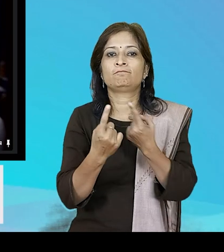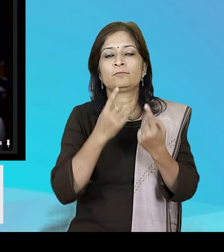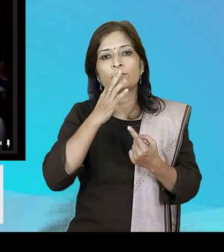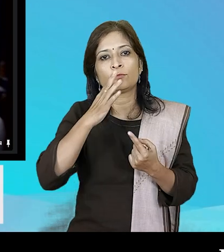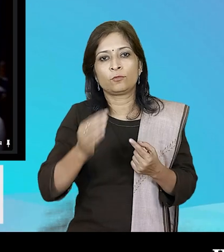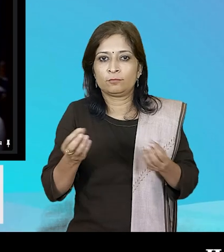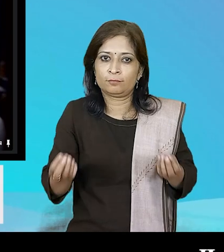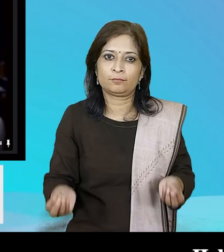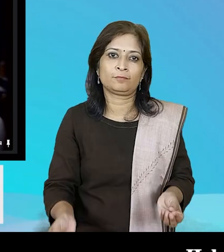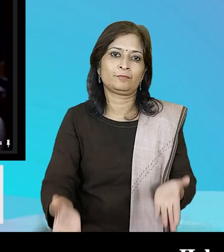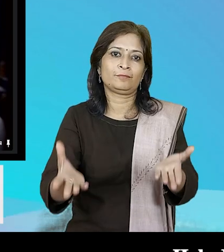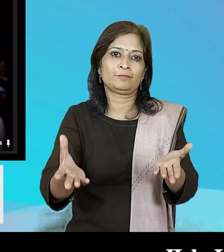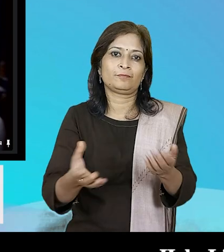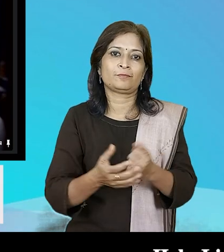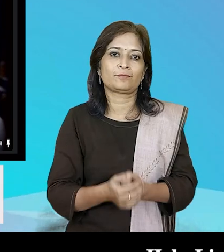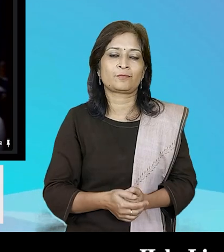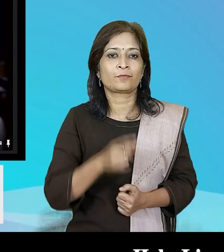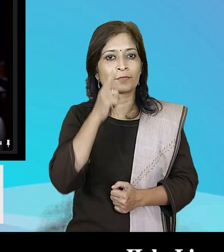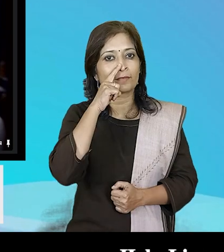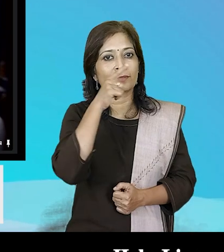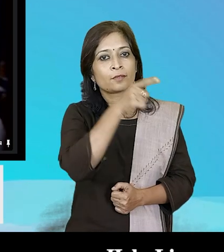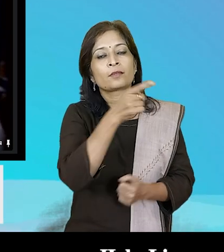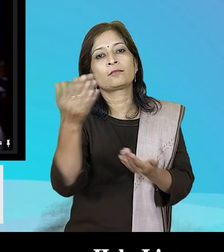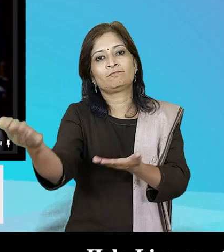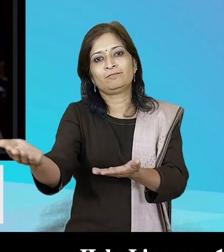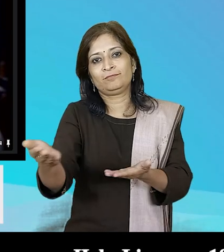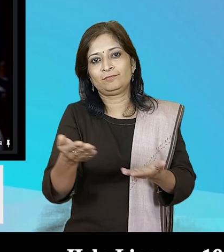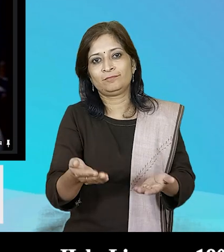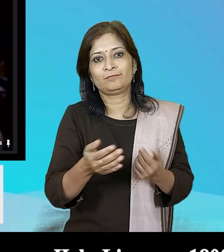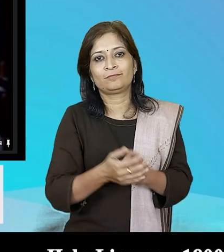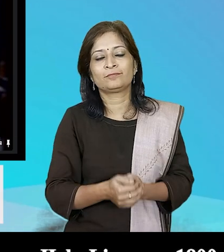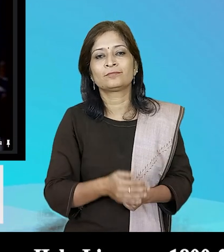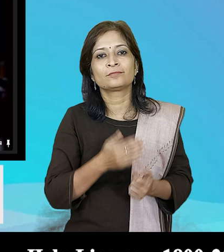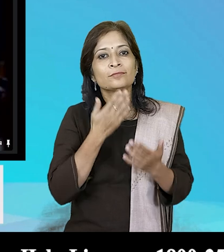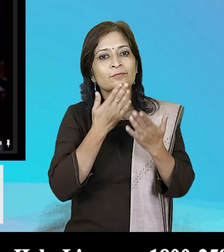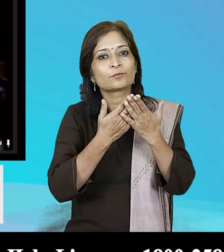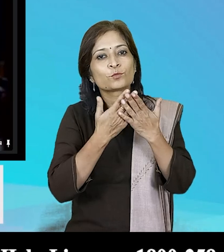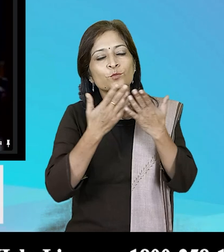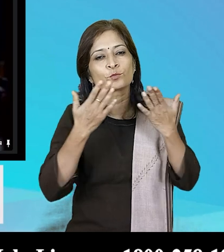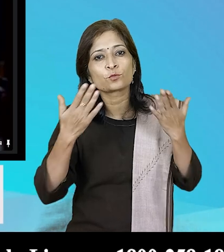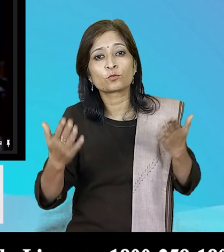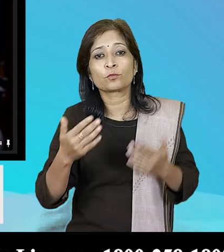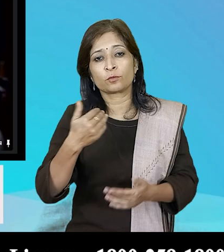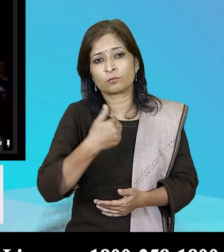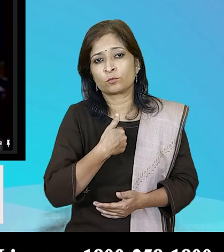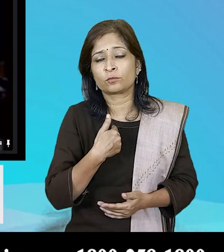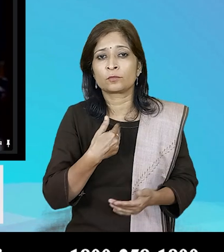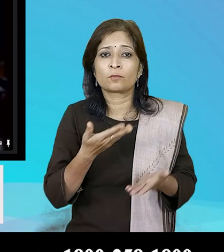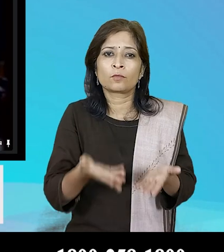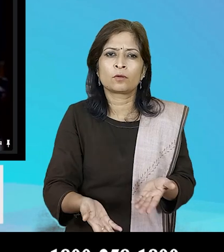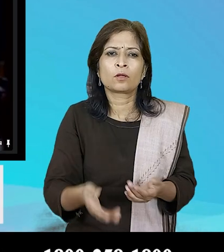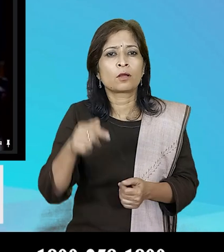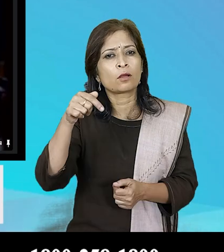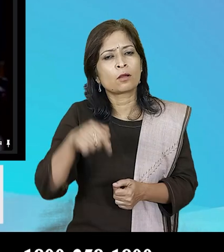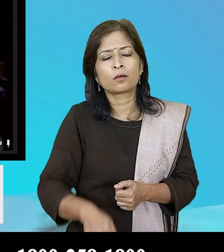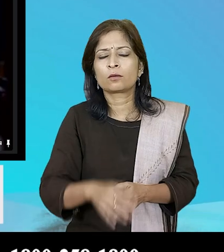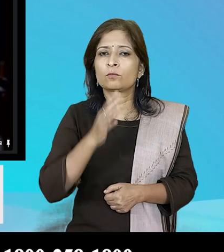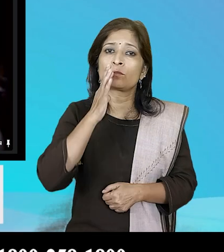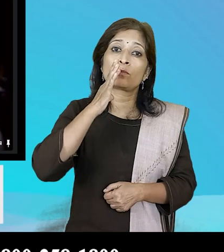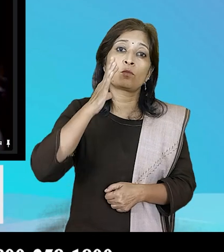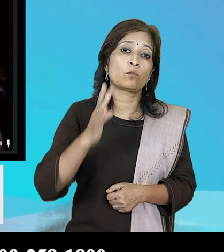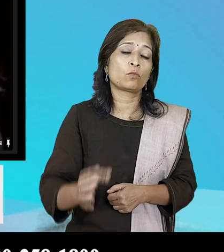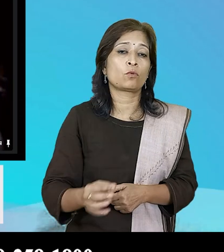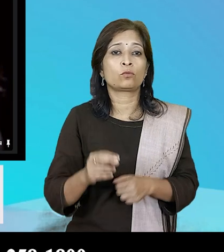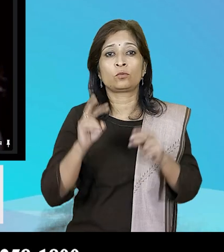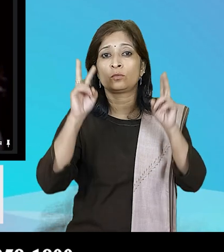important conversation. Welcome, Thank ma'am. you. Thank you It's so really much, great to Jennifer. have you here, ma'am. Thank you for having me. I think it's